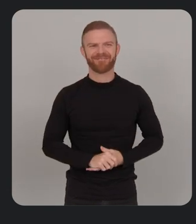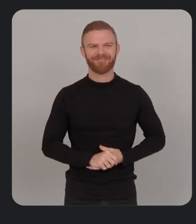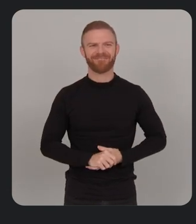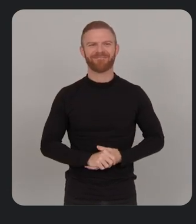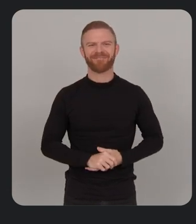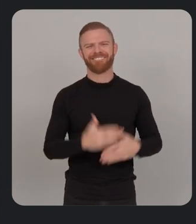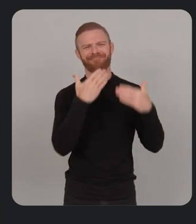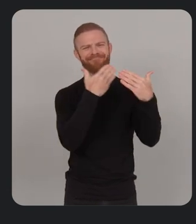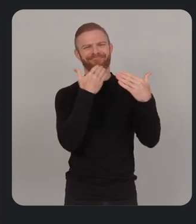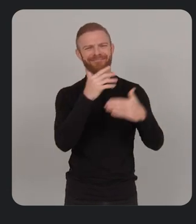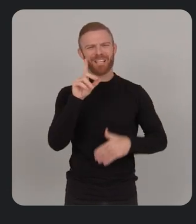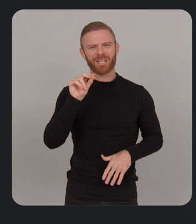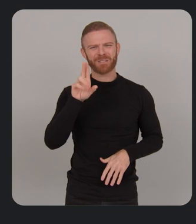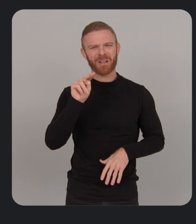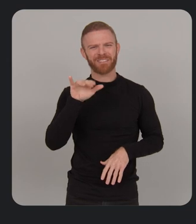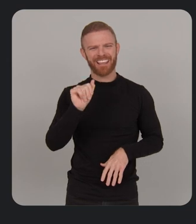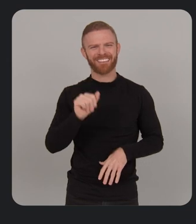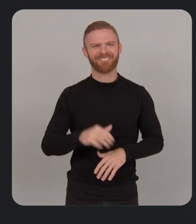Thanks, Dunya.